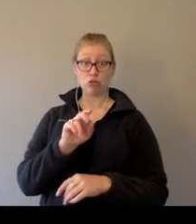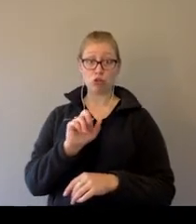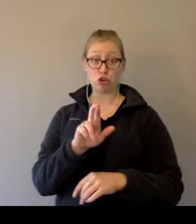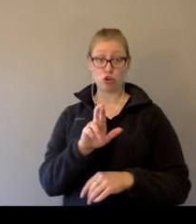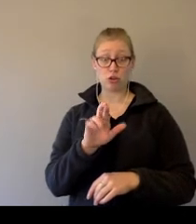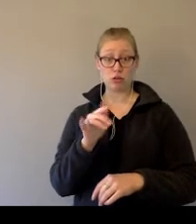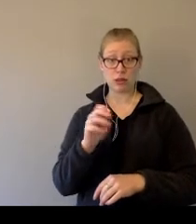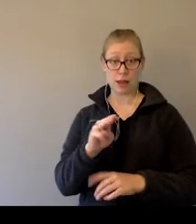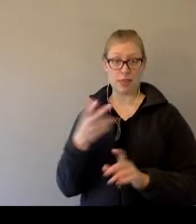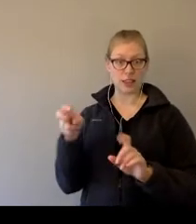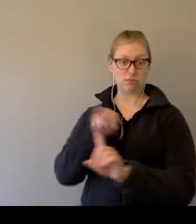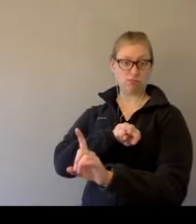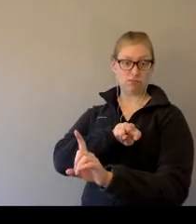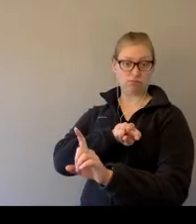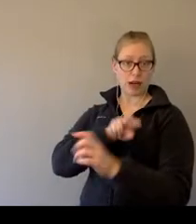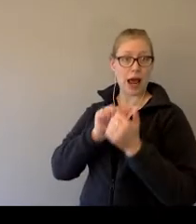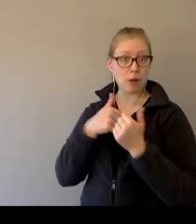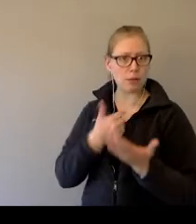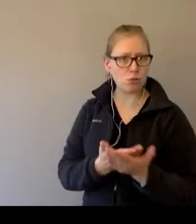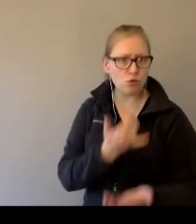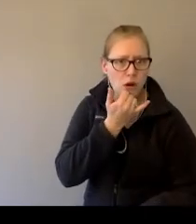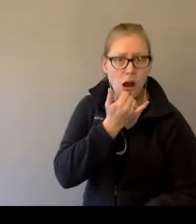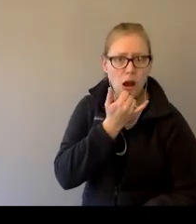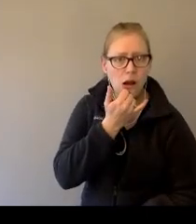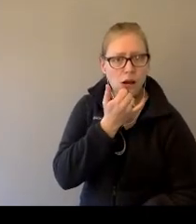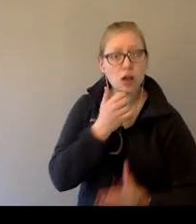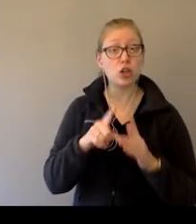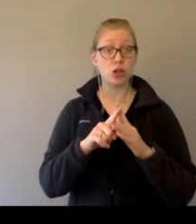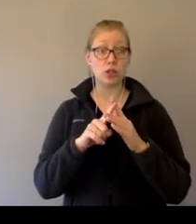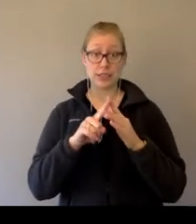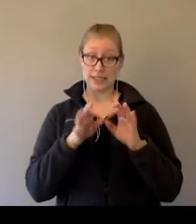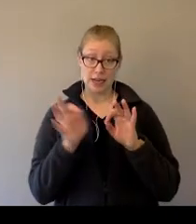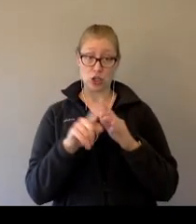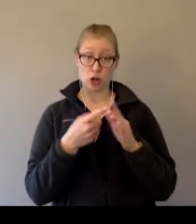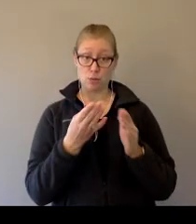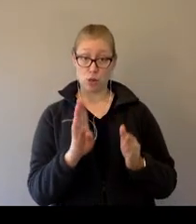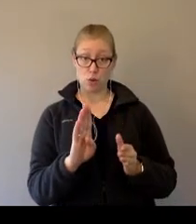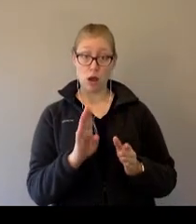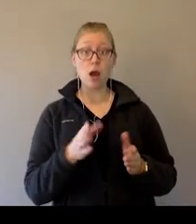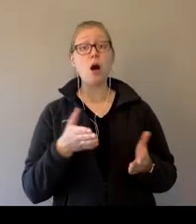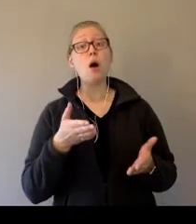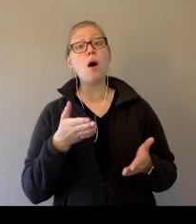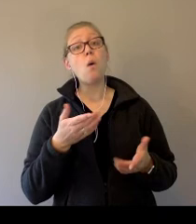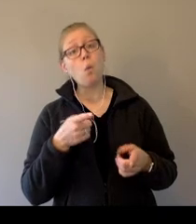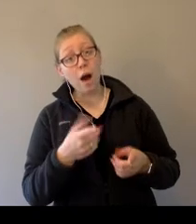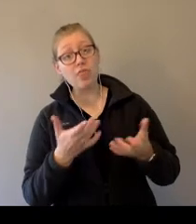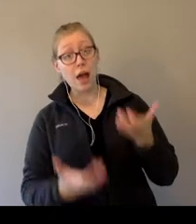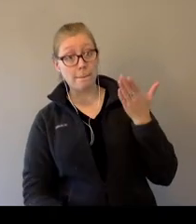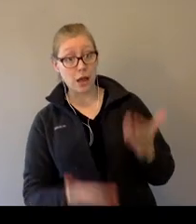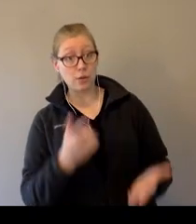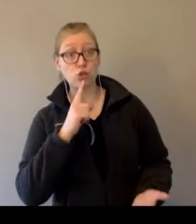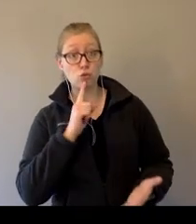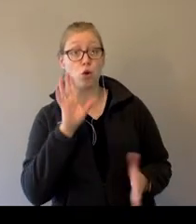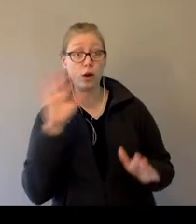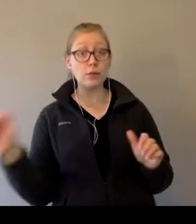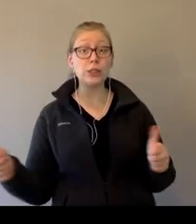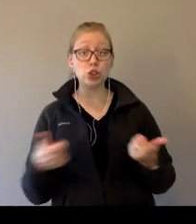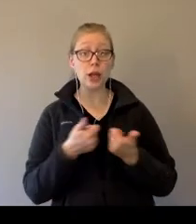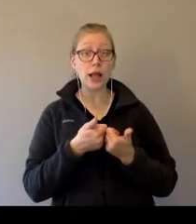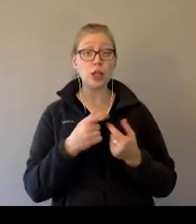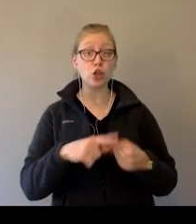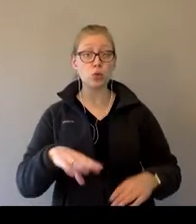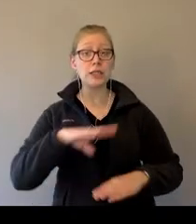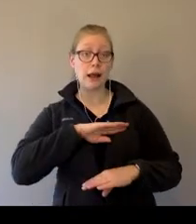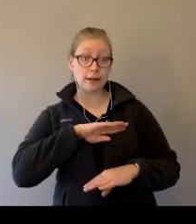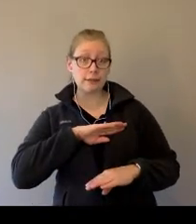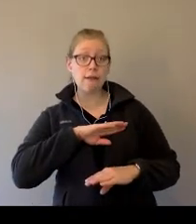I going to prove it wrong? Beginning with my sentence starter in blue. While this may be true that it would be challenging to meet